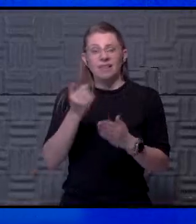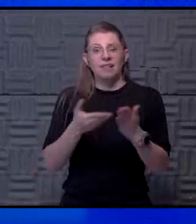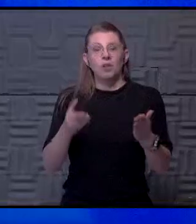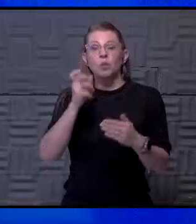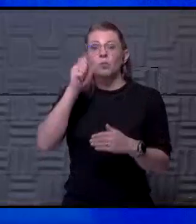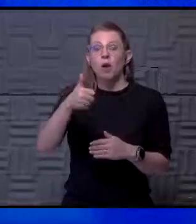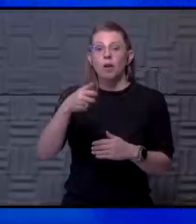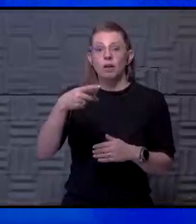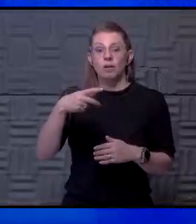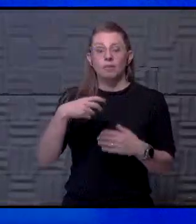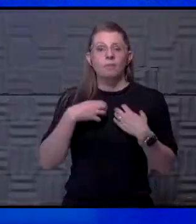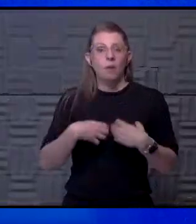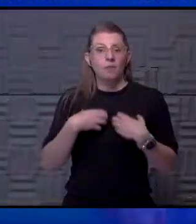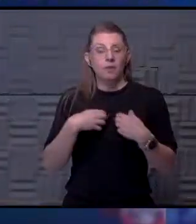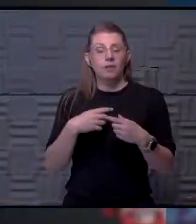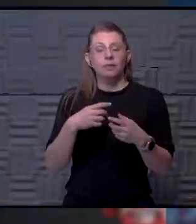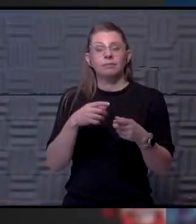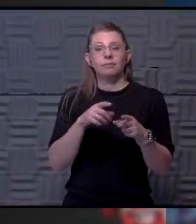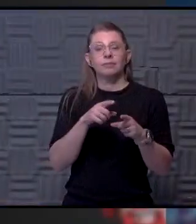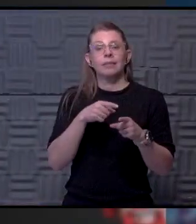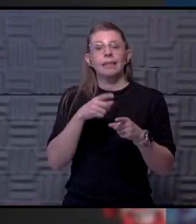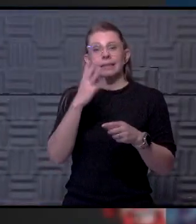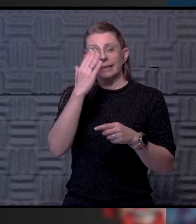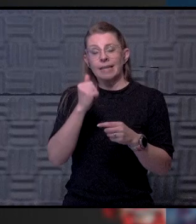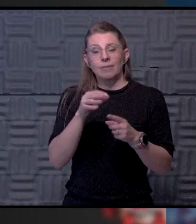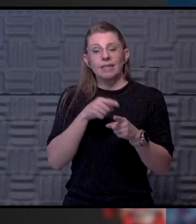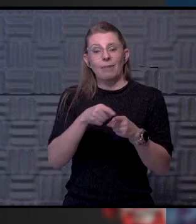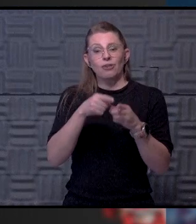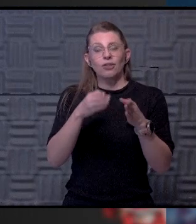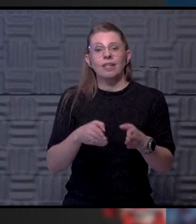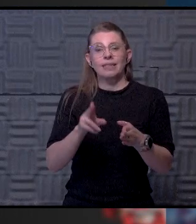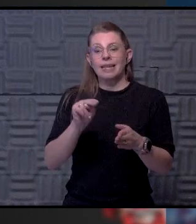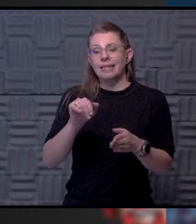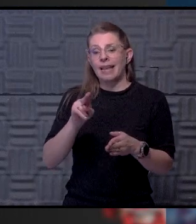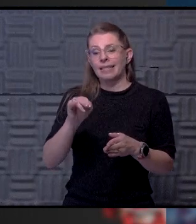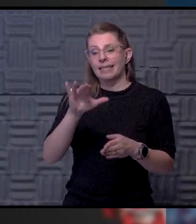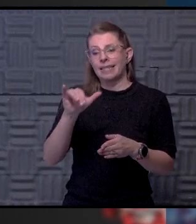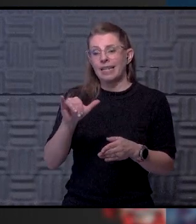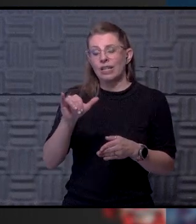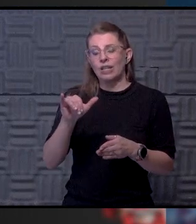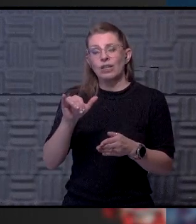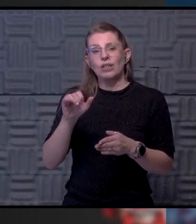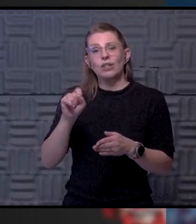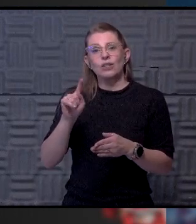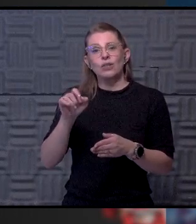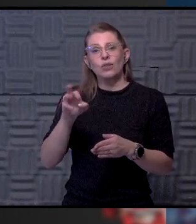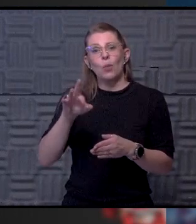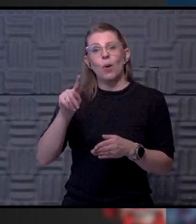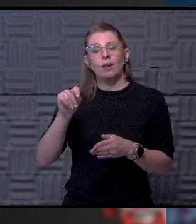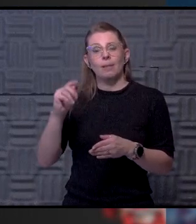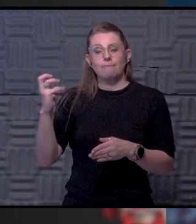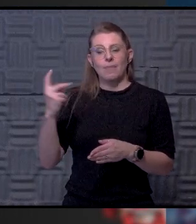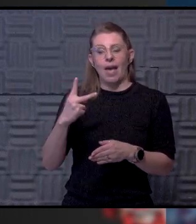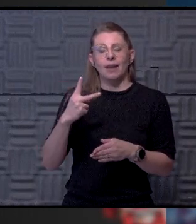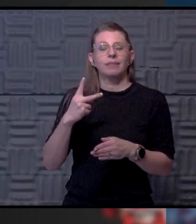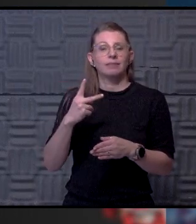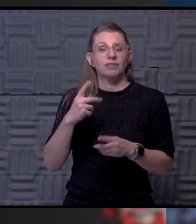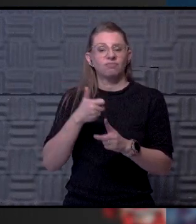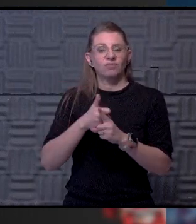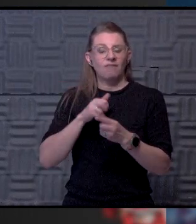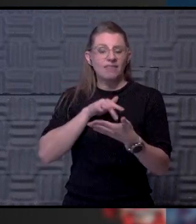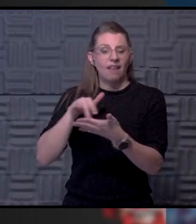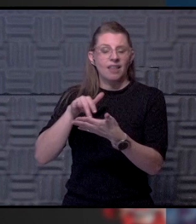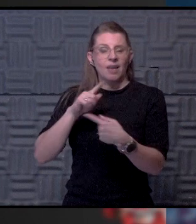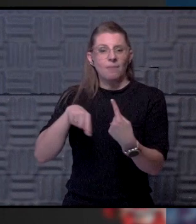tomorrow, pulmonologist, critical care, and sleep specialist Dr. Nancy Stewart is back with her update around sleep during a pandemic. We